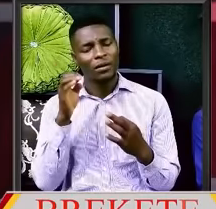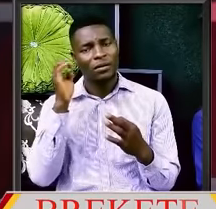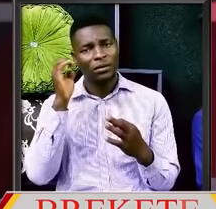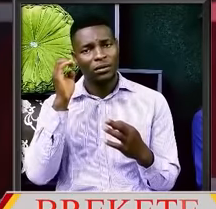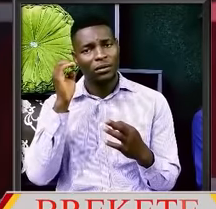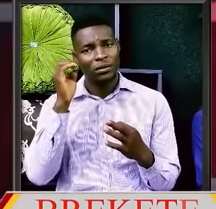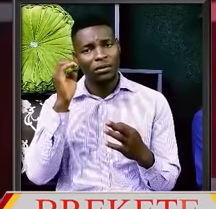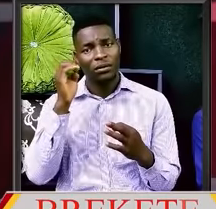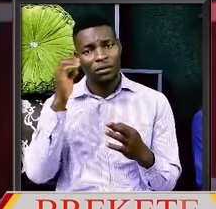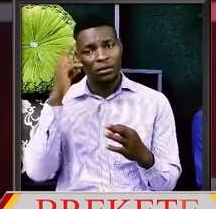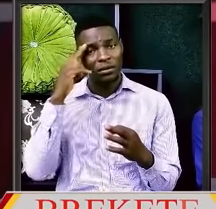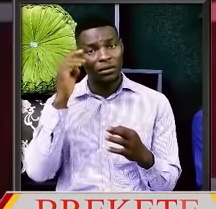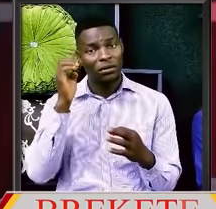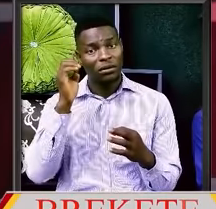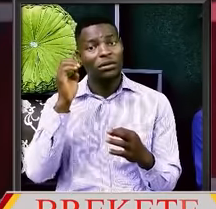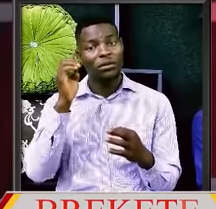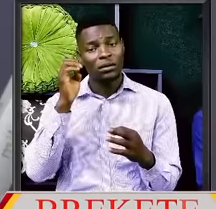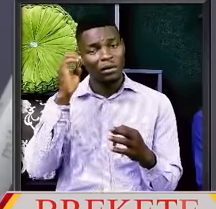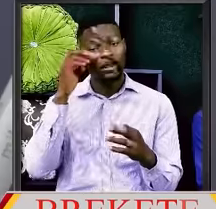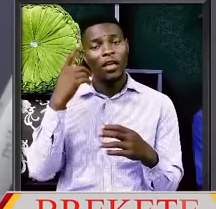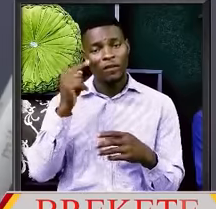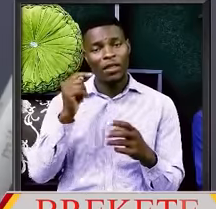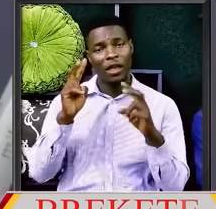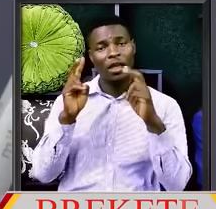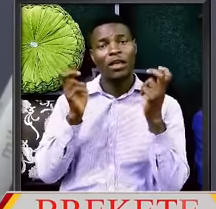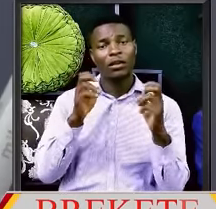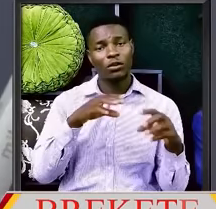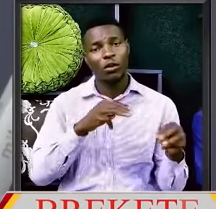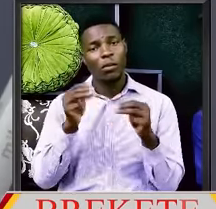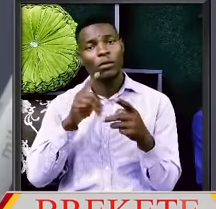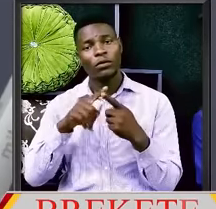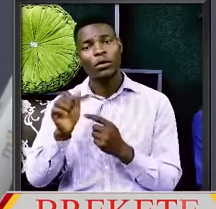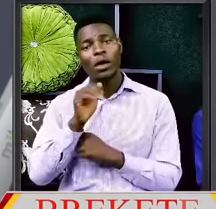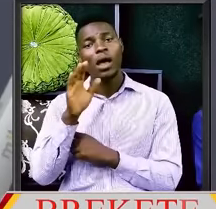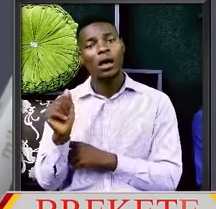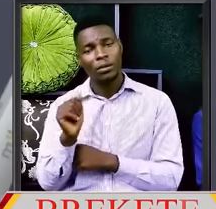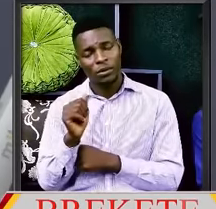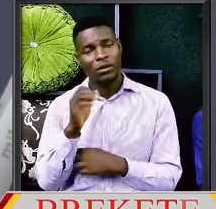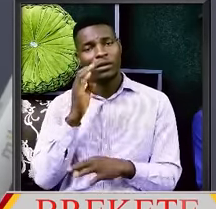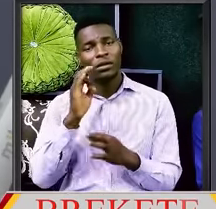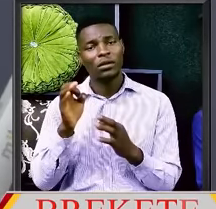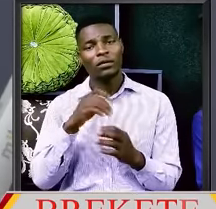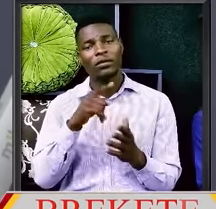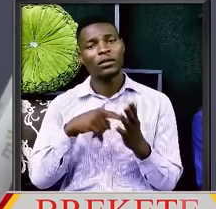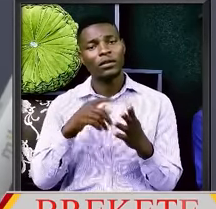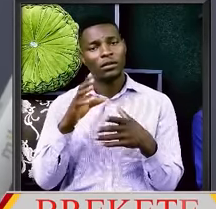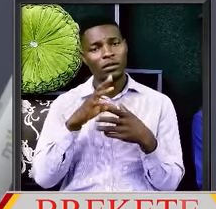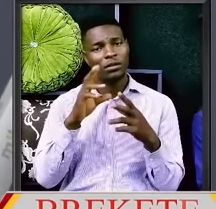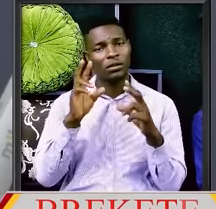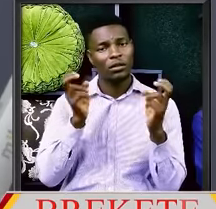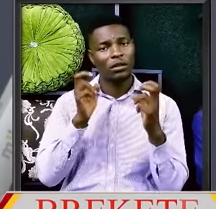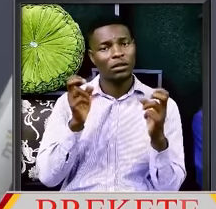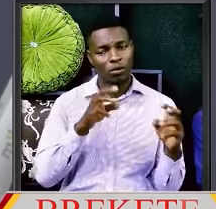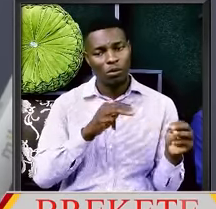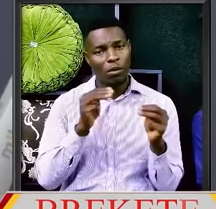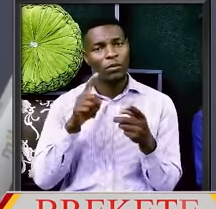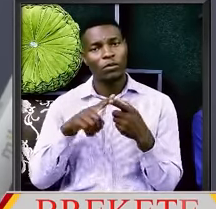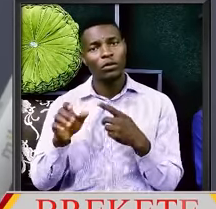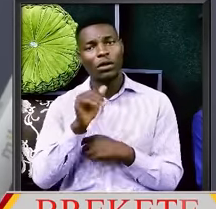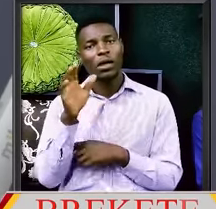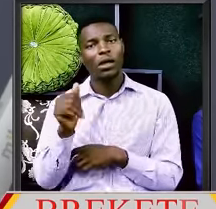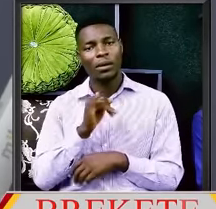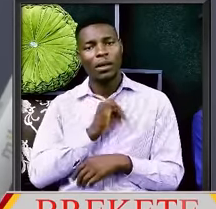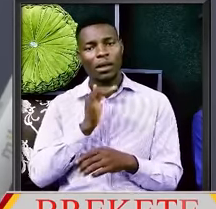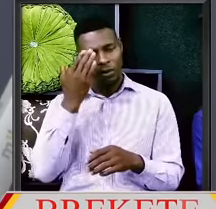Abuja, Honorable President, please, this case, if we can bring it to Abuja, I know what you're saying. I know what you stand for,